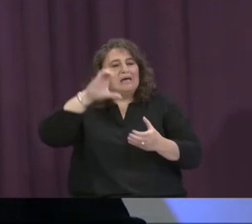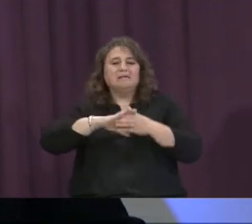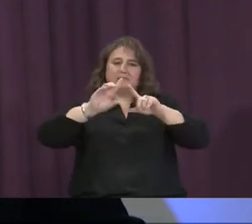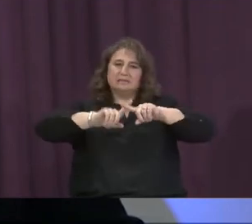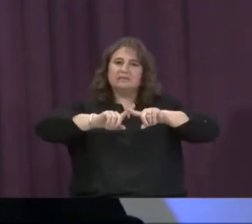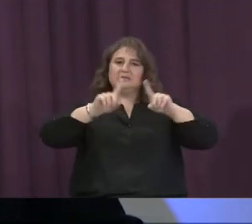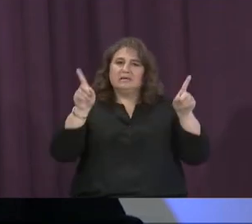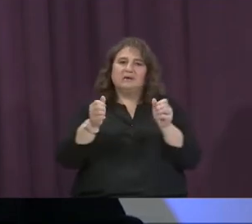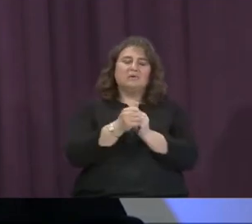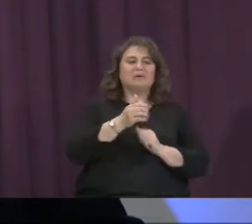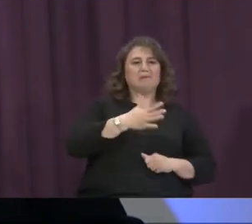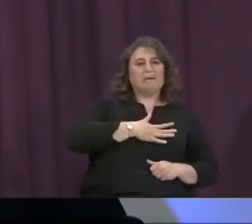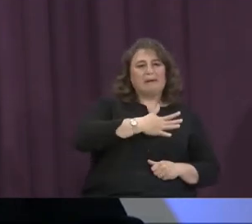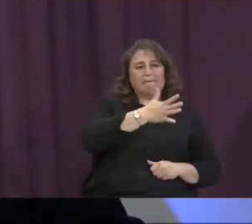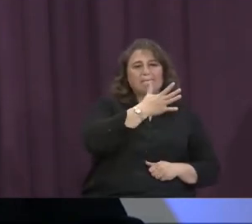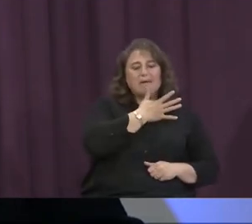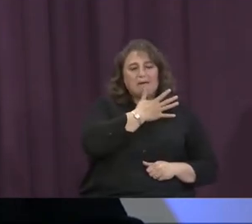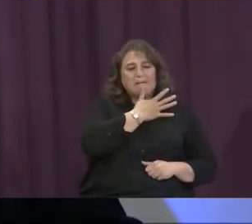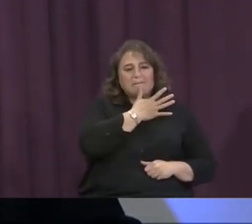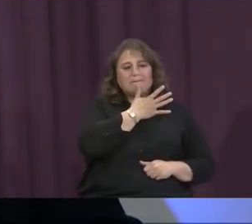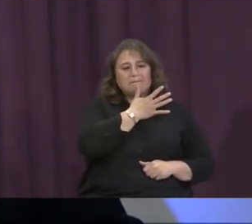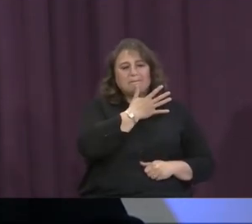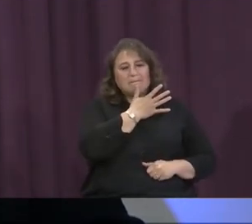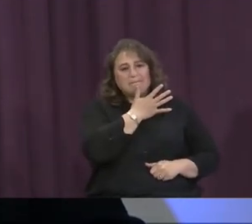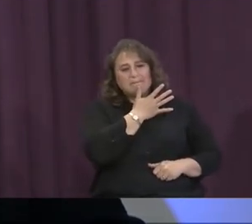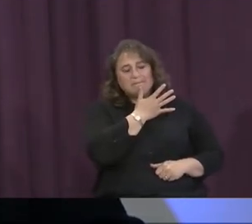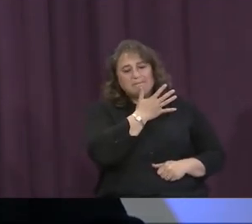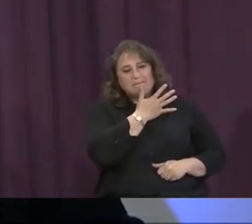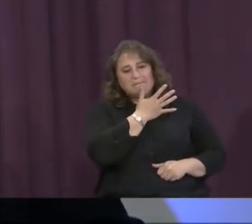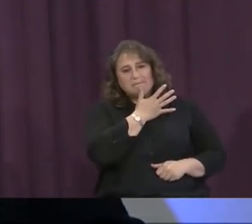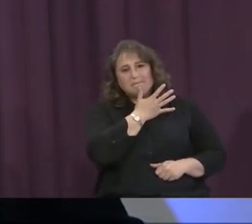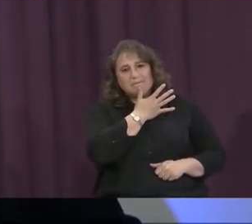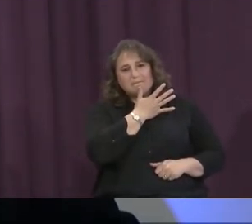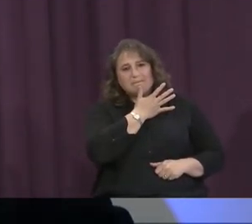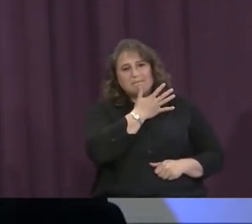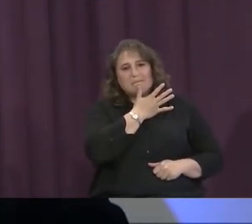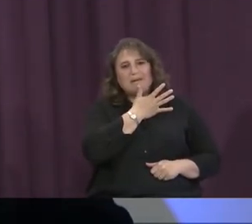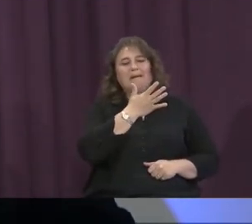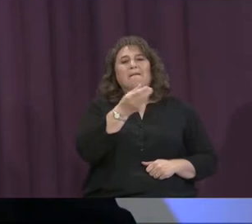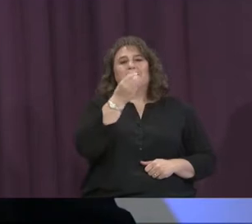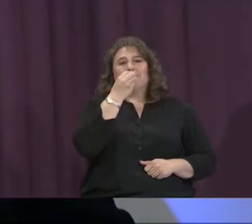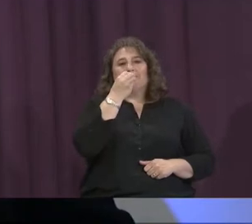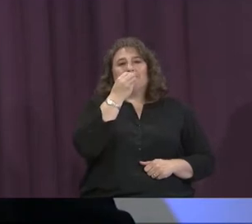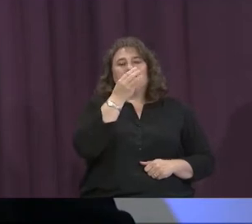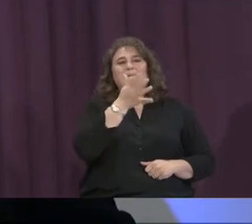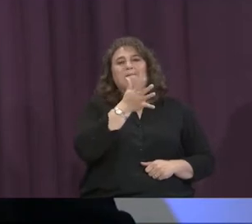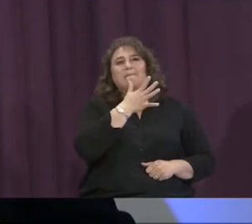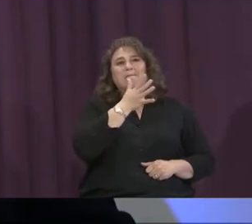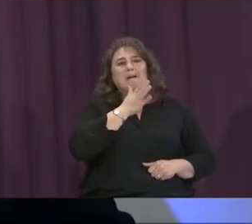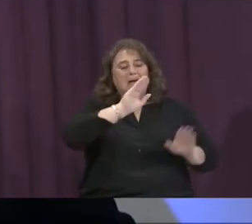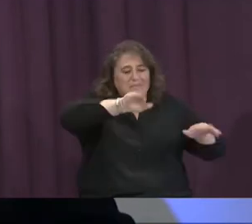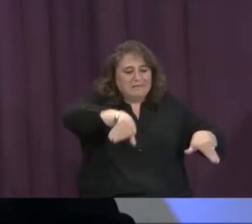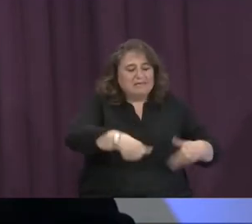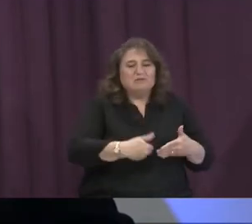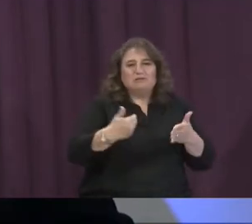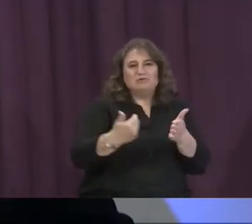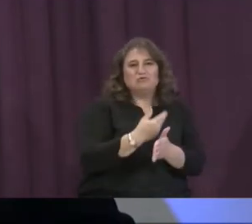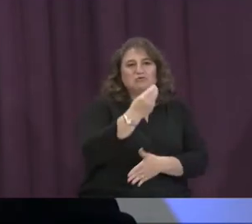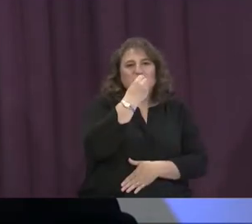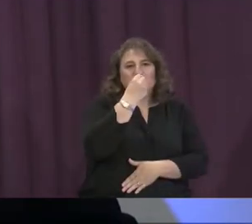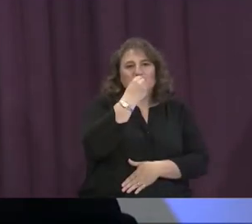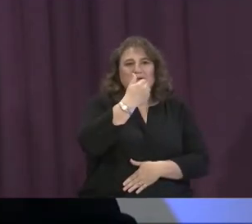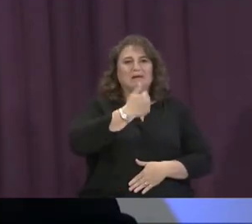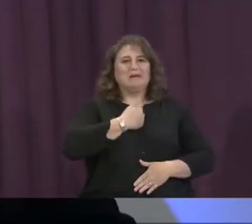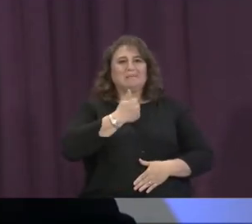that like my mother brought into our lives was, um, you know, she introduced food. She introduced lots of different food. And I was eating